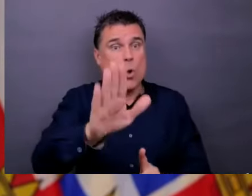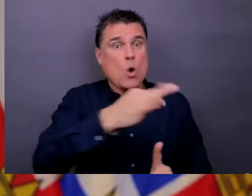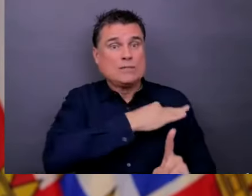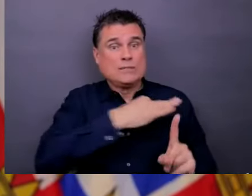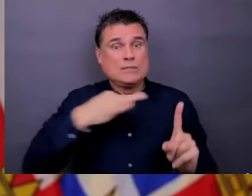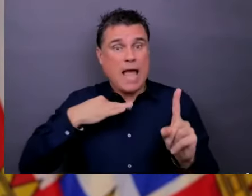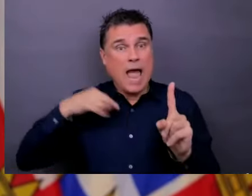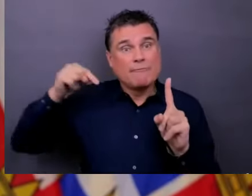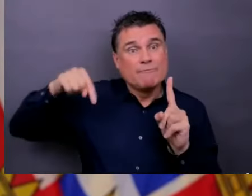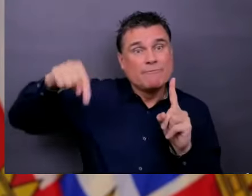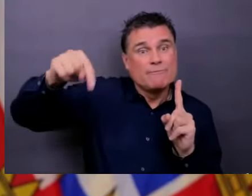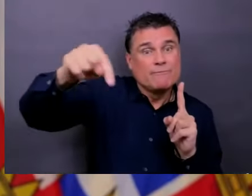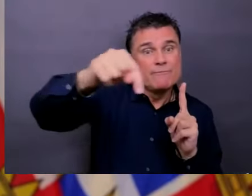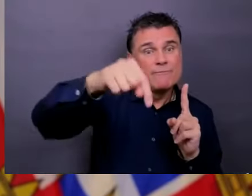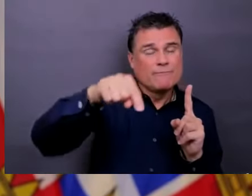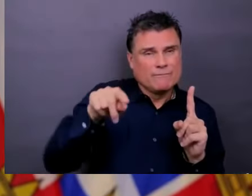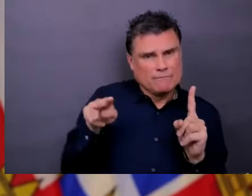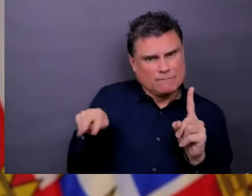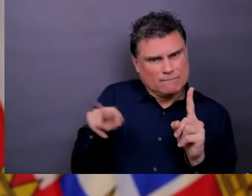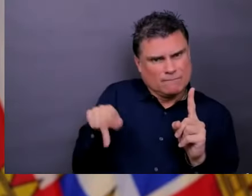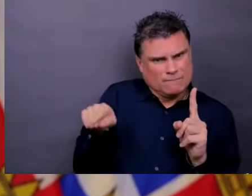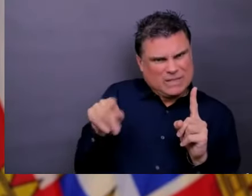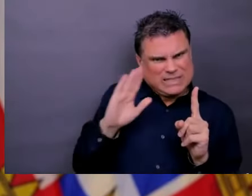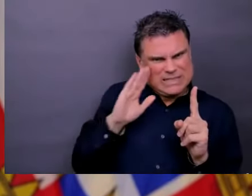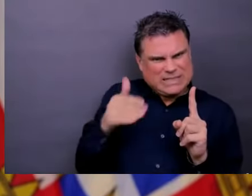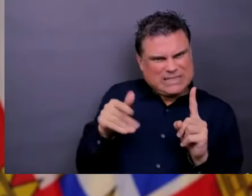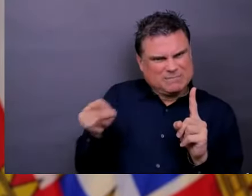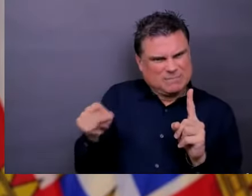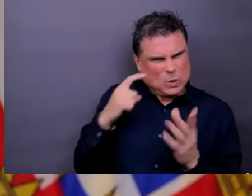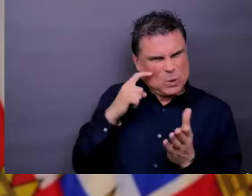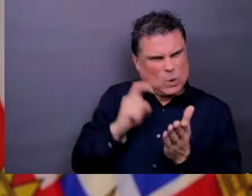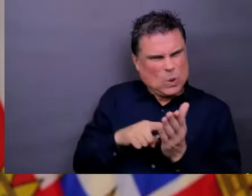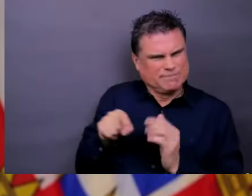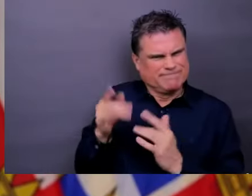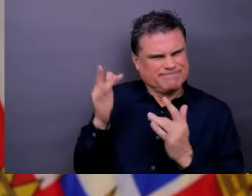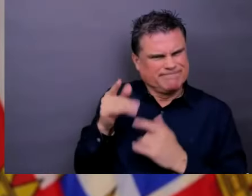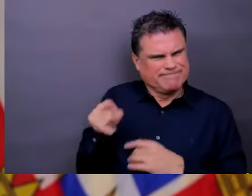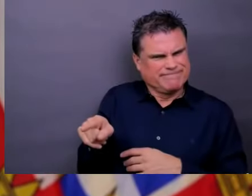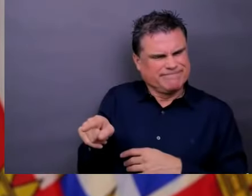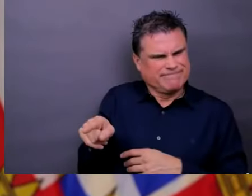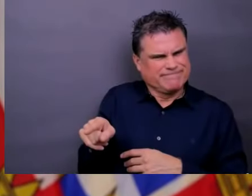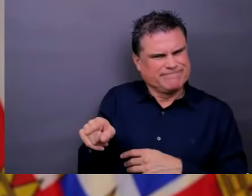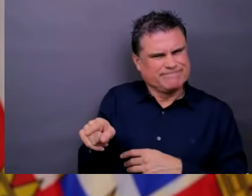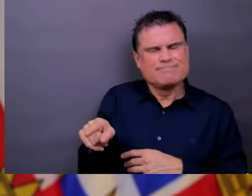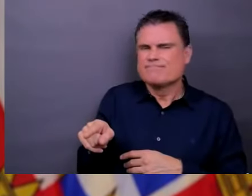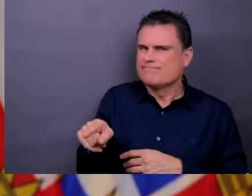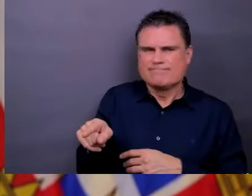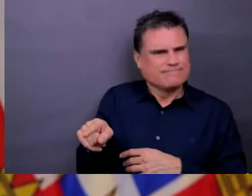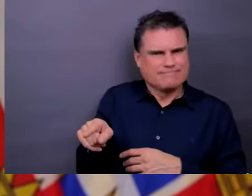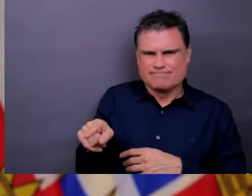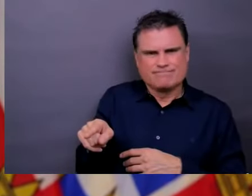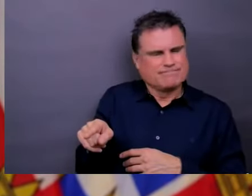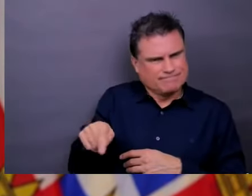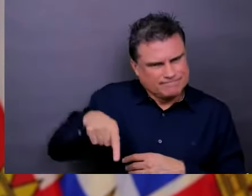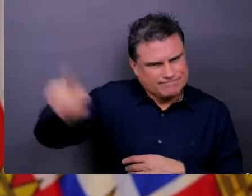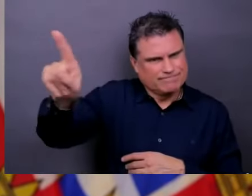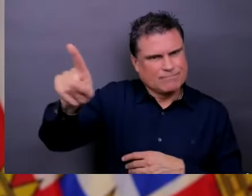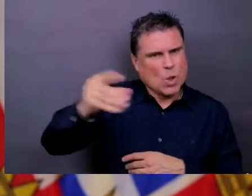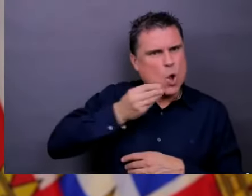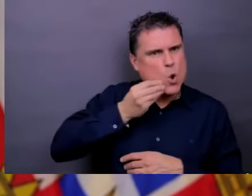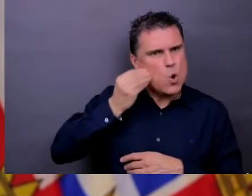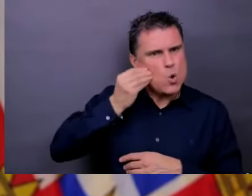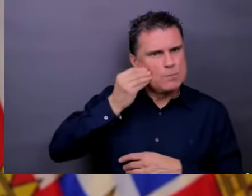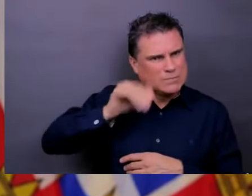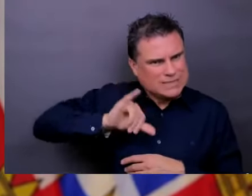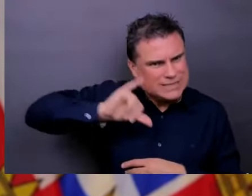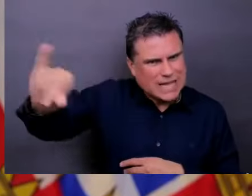well. This is not just a Lower Mainland issue, and we've seen this before too, where it starts in the higher